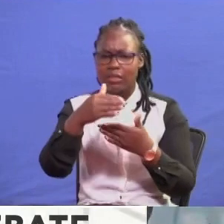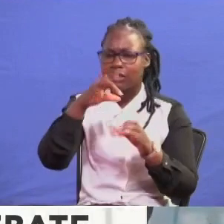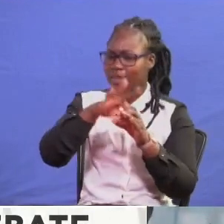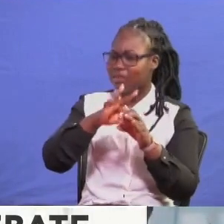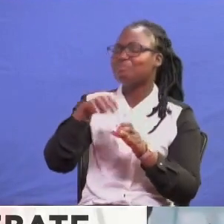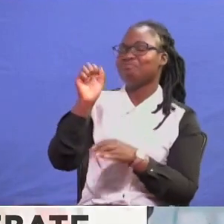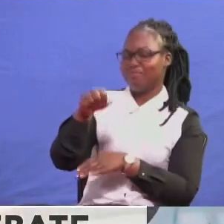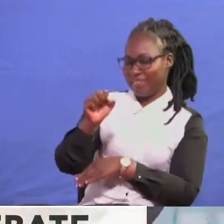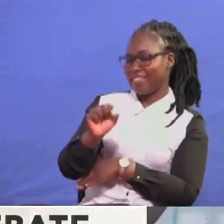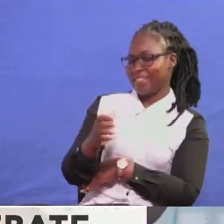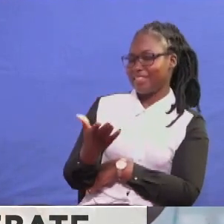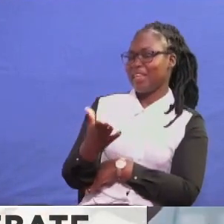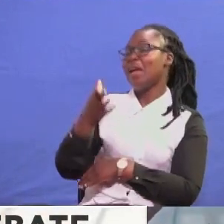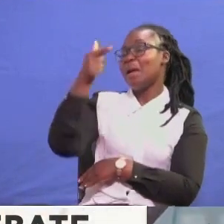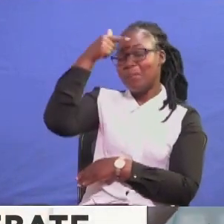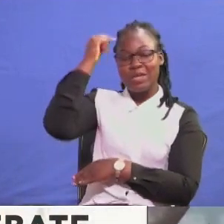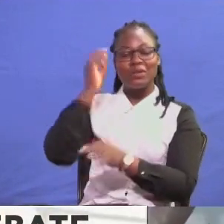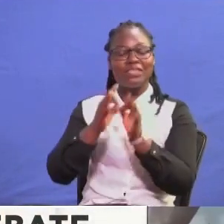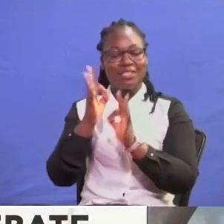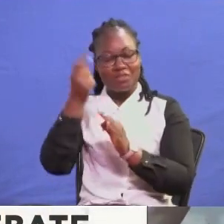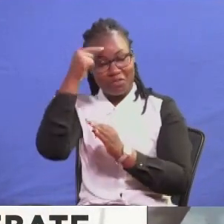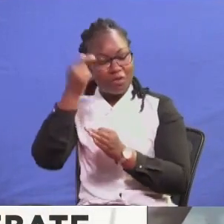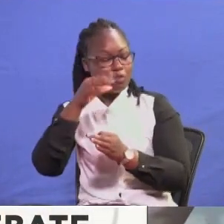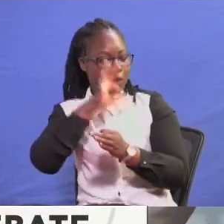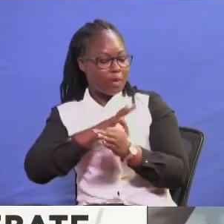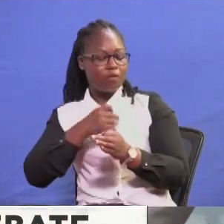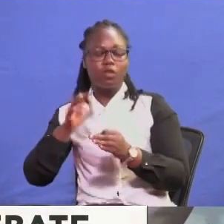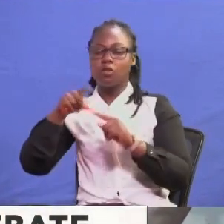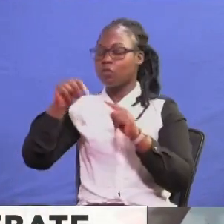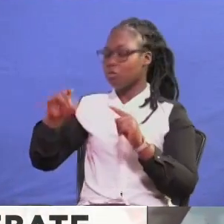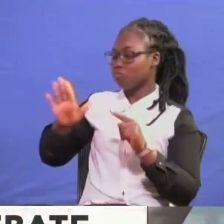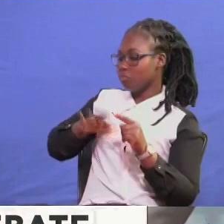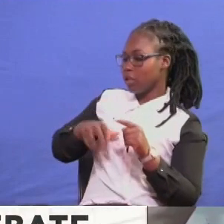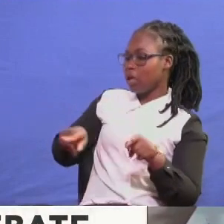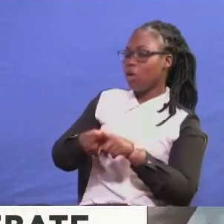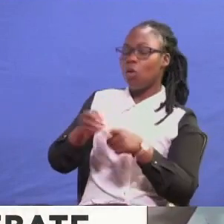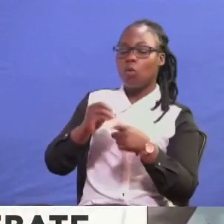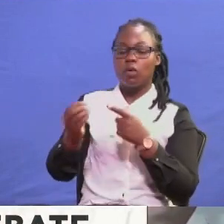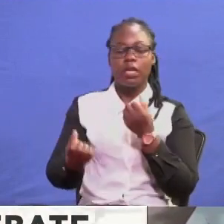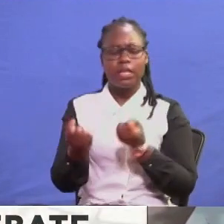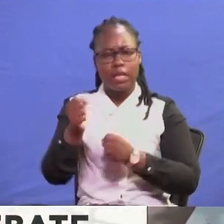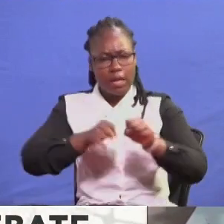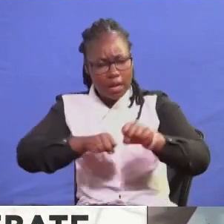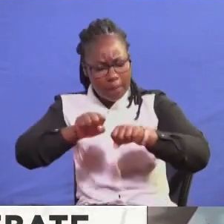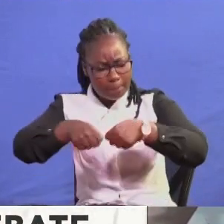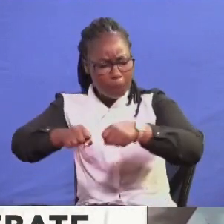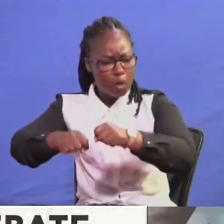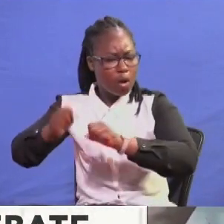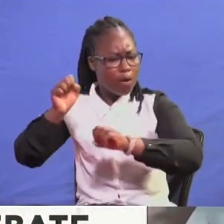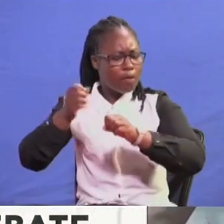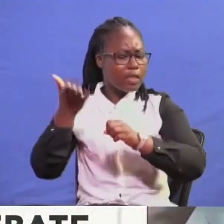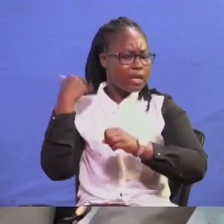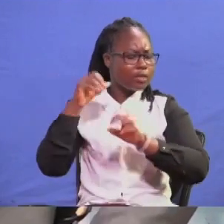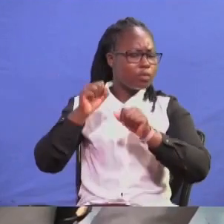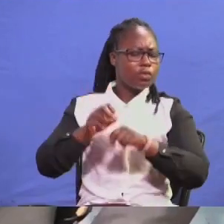Because if it's for the gain of Mama Mboga or Boda Boda people, in the last list, did you see any Mama Mboga or any normal